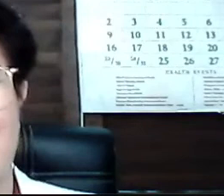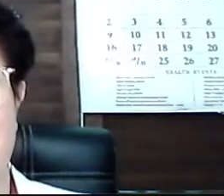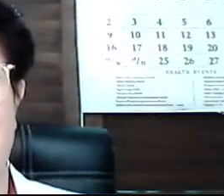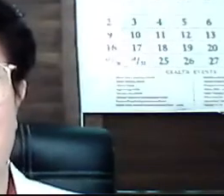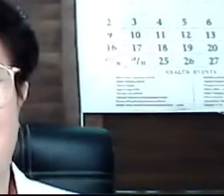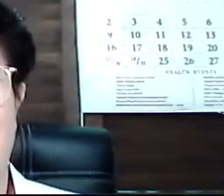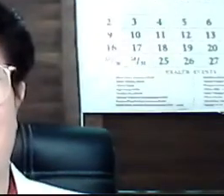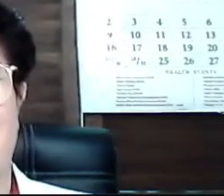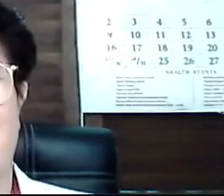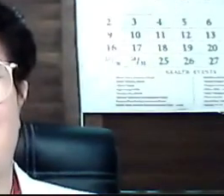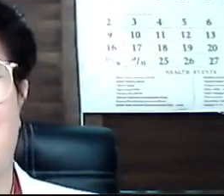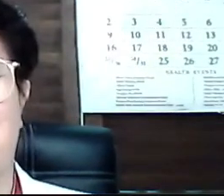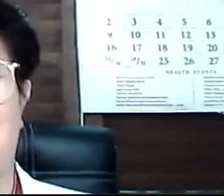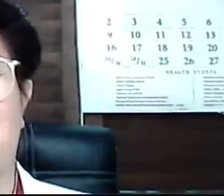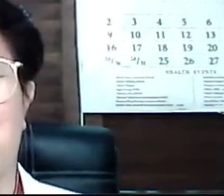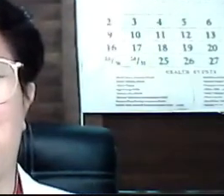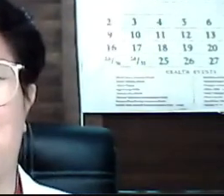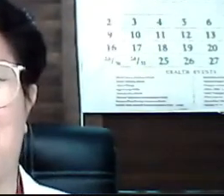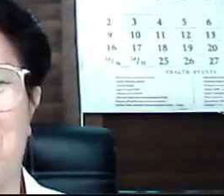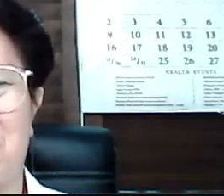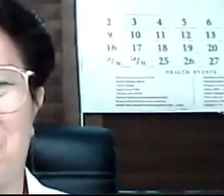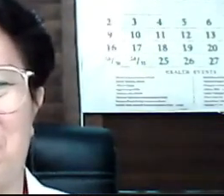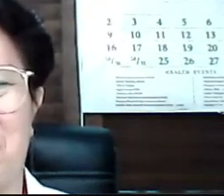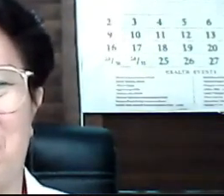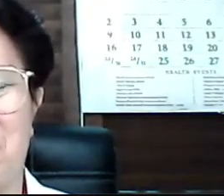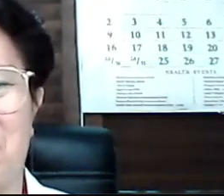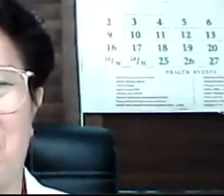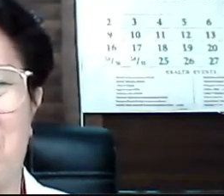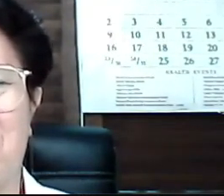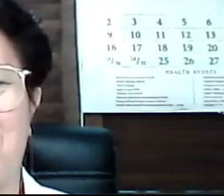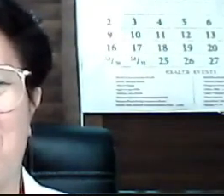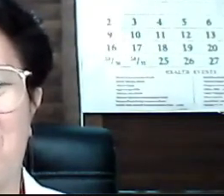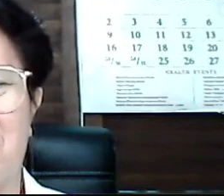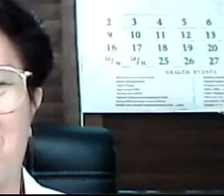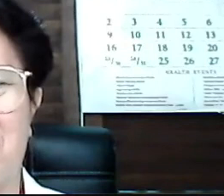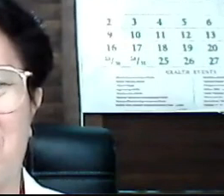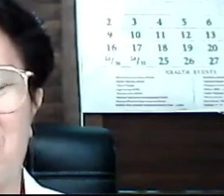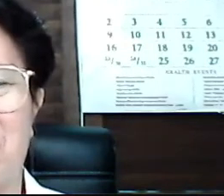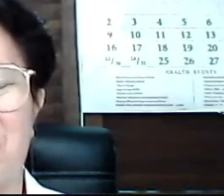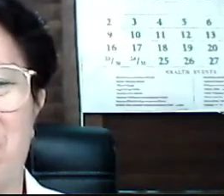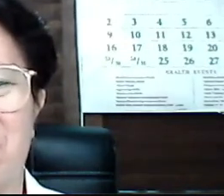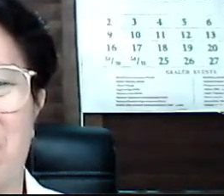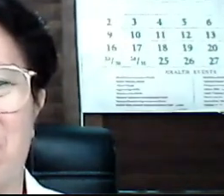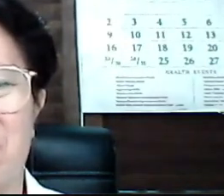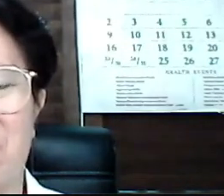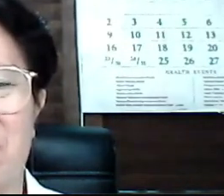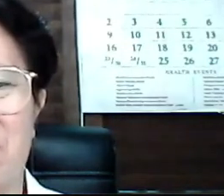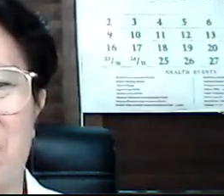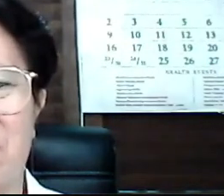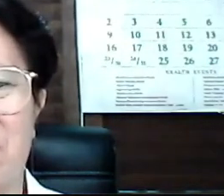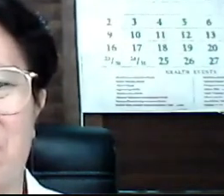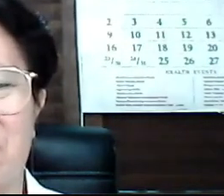is not a reason for her not to go into telehealth. Diba? If you will remember, si Dr.